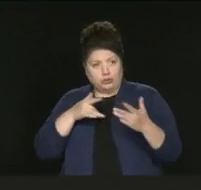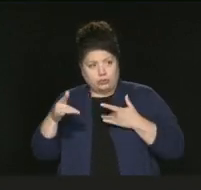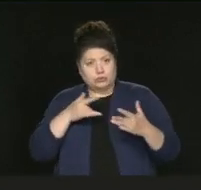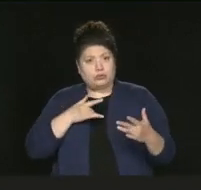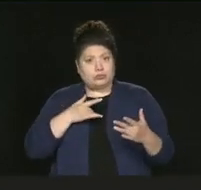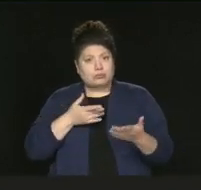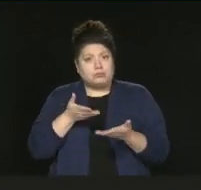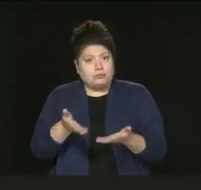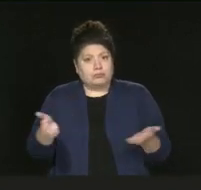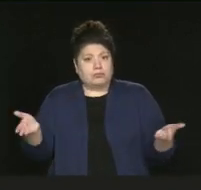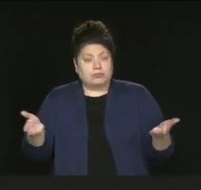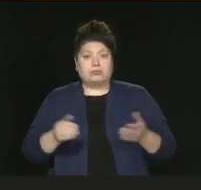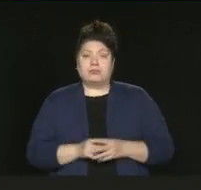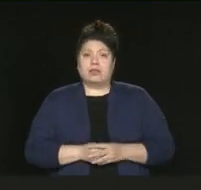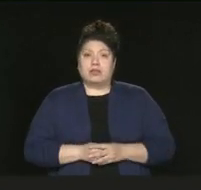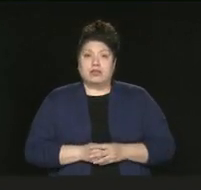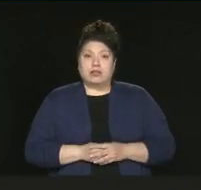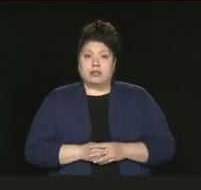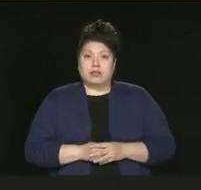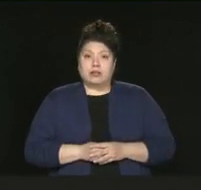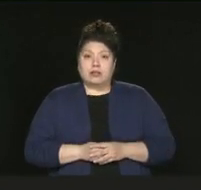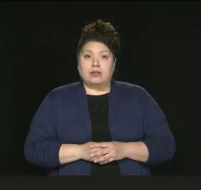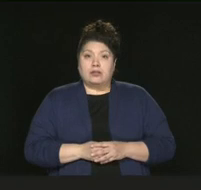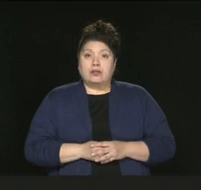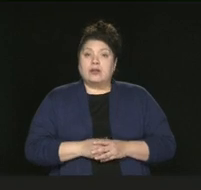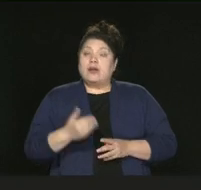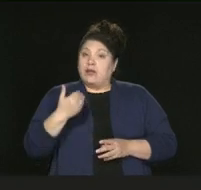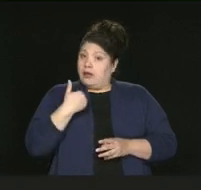about this group that's been disproportionately affected.